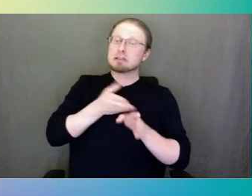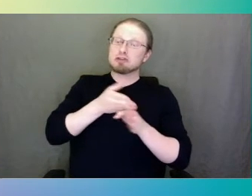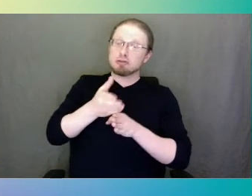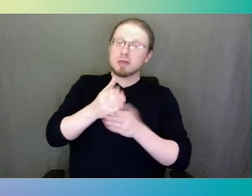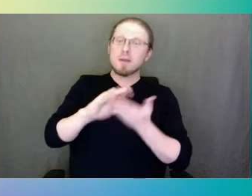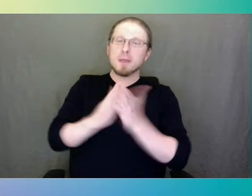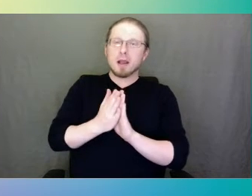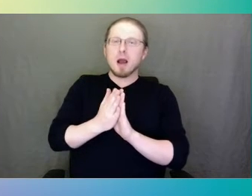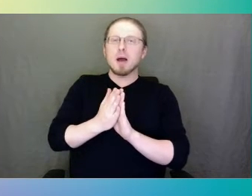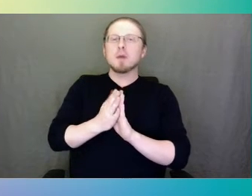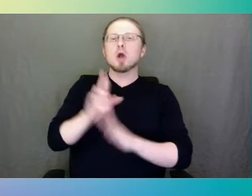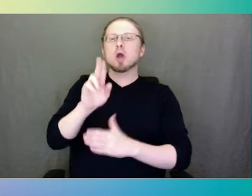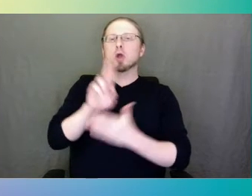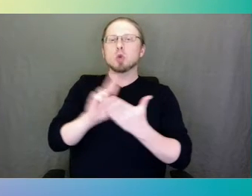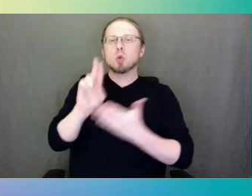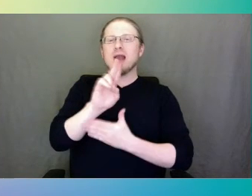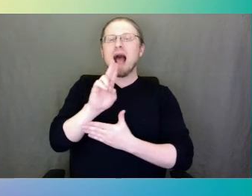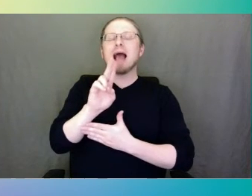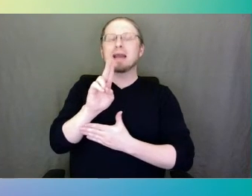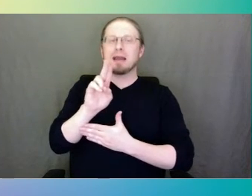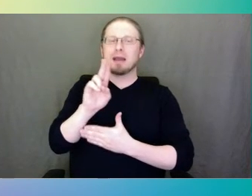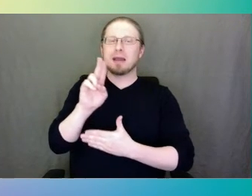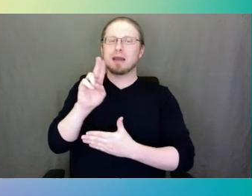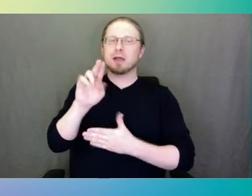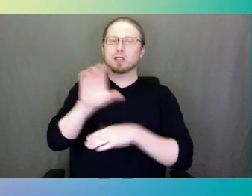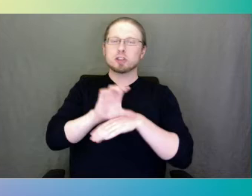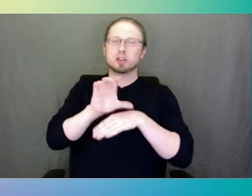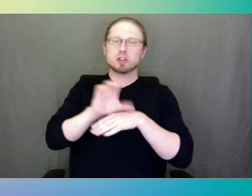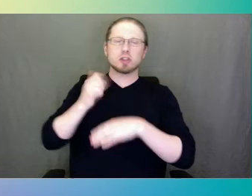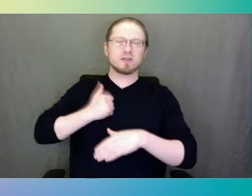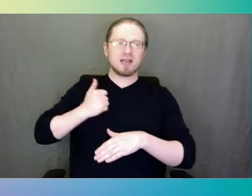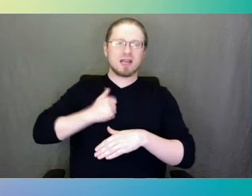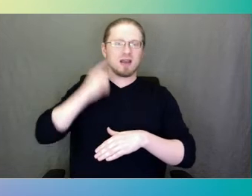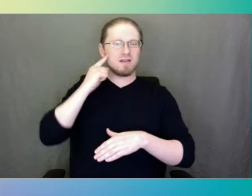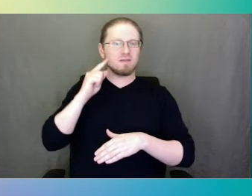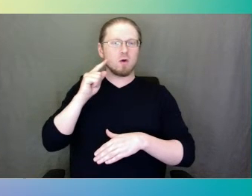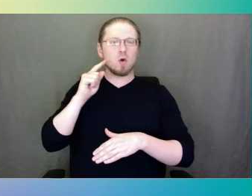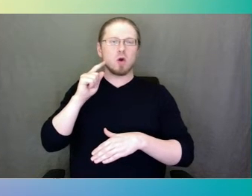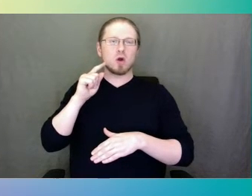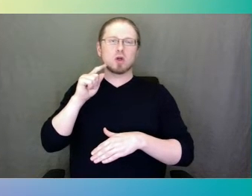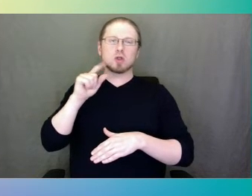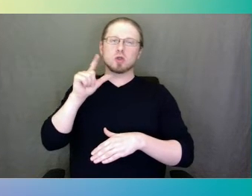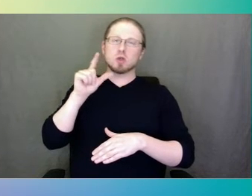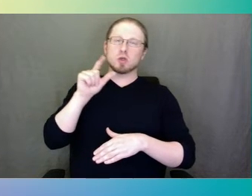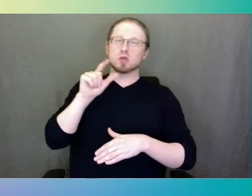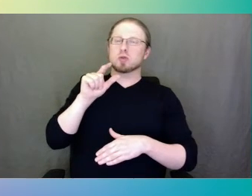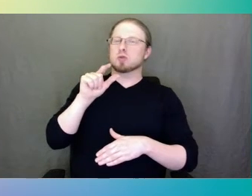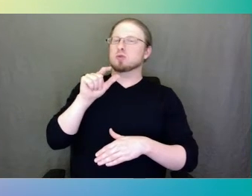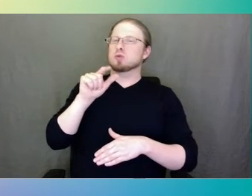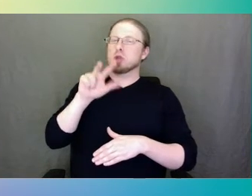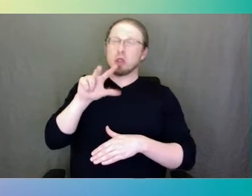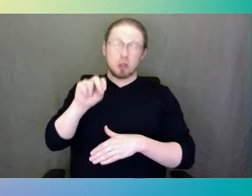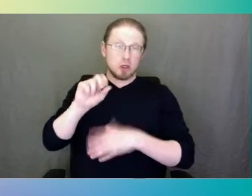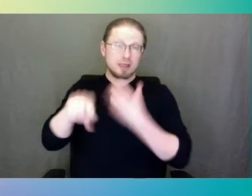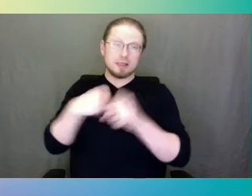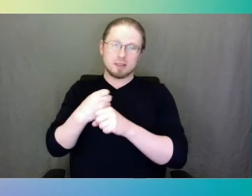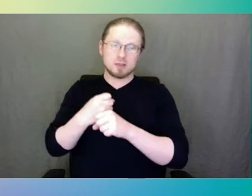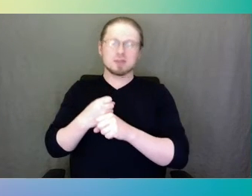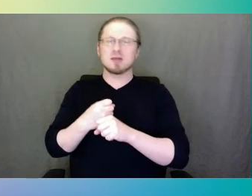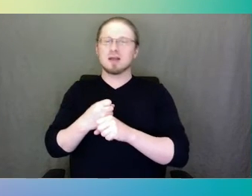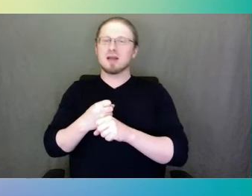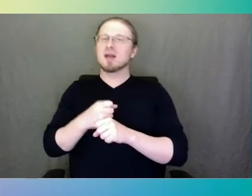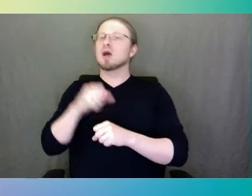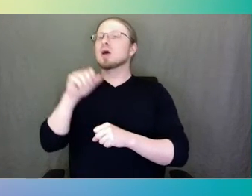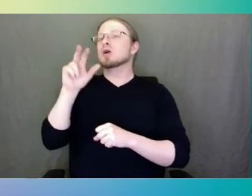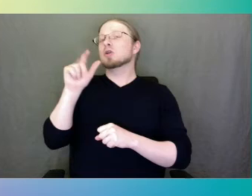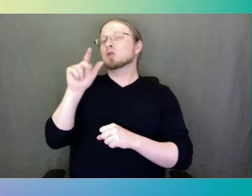37 years through 9 pastorates. And 23 of those years, he traveled with his cousin, Jimmy,